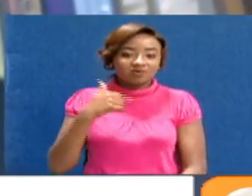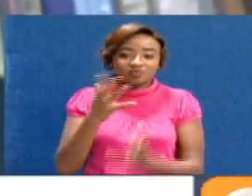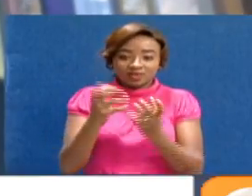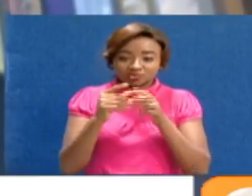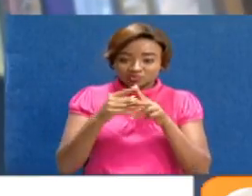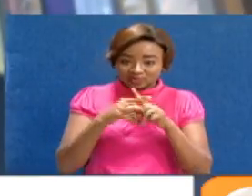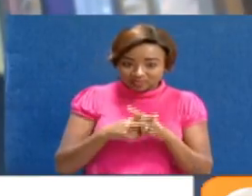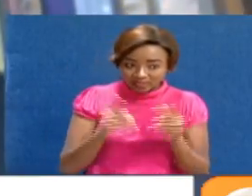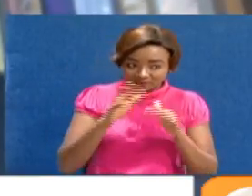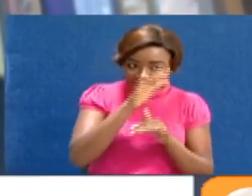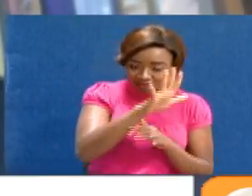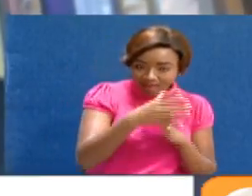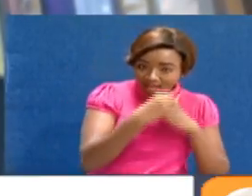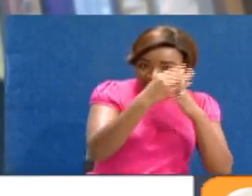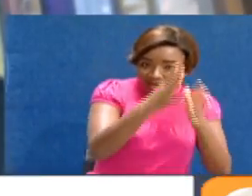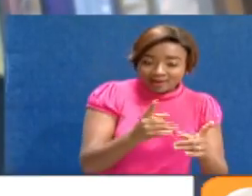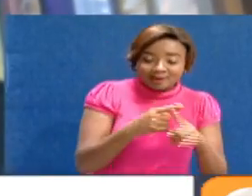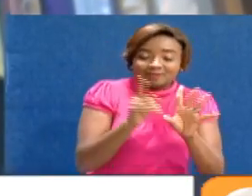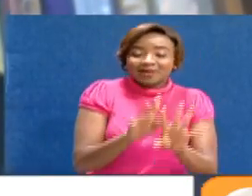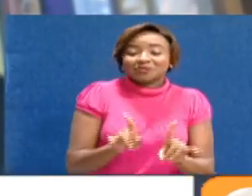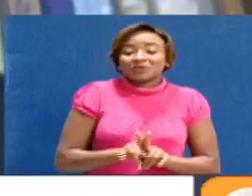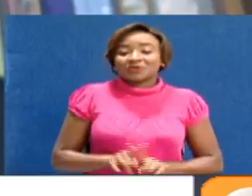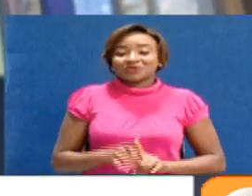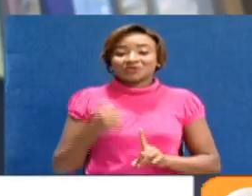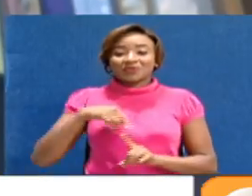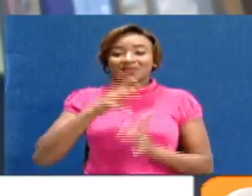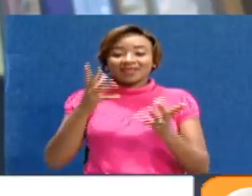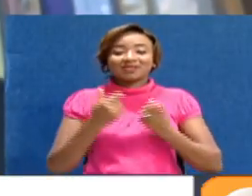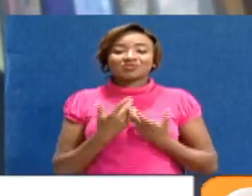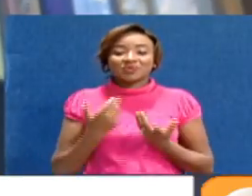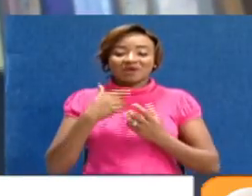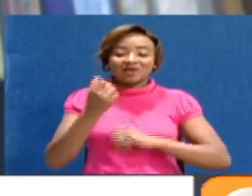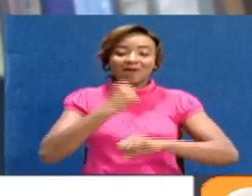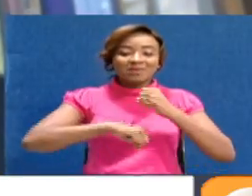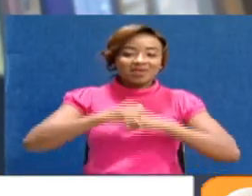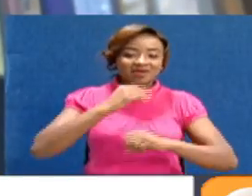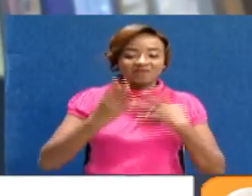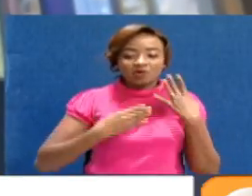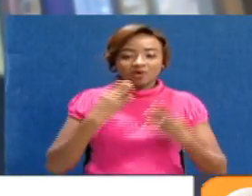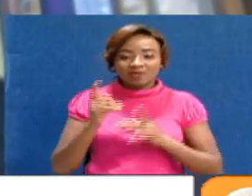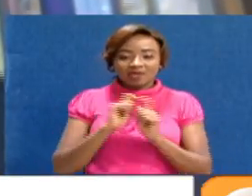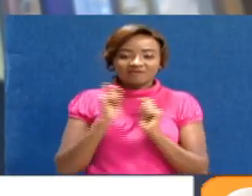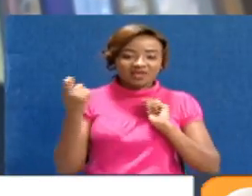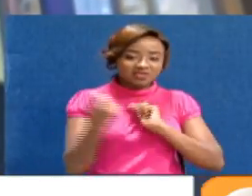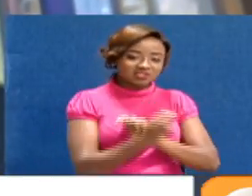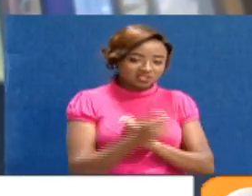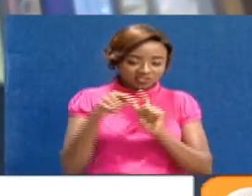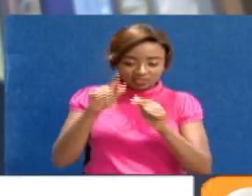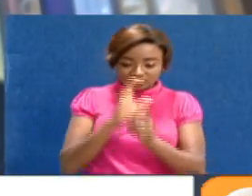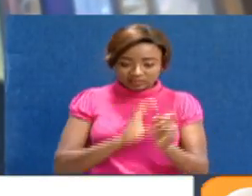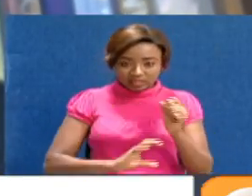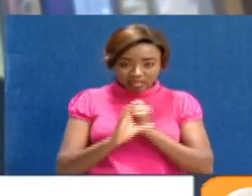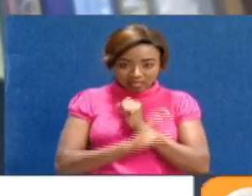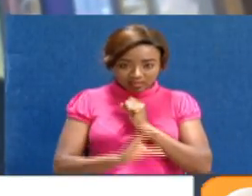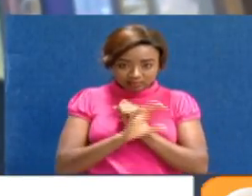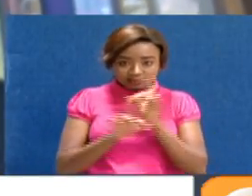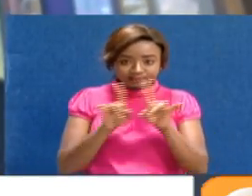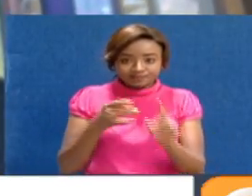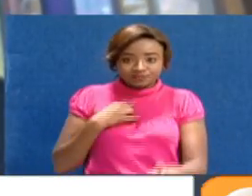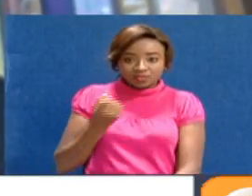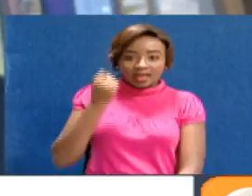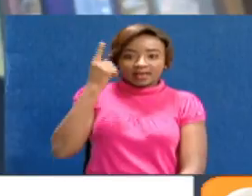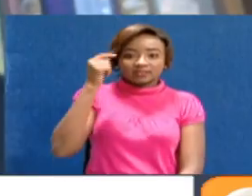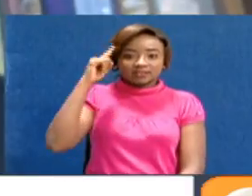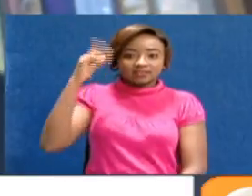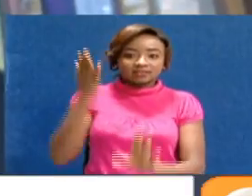from our leadership. Okay. But also overall, I think also investing in a behavior change model for the country, understanding the psychology